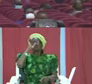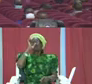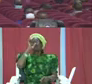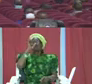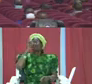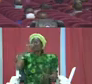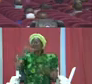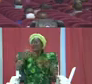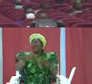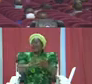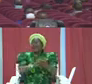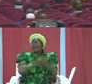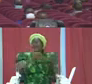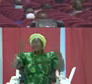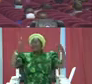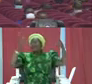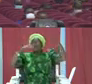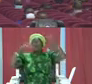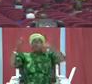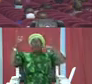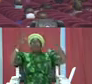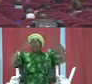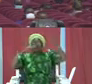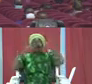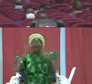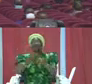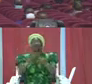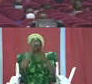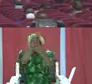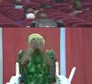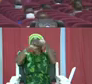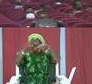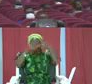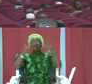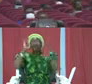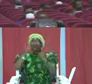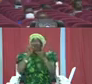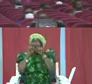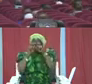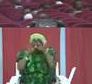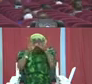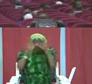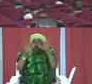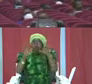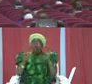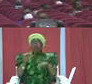fresh air from heaven we blow on your body,